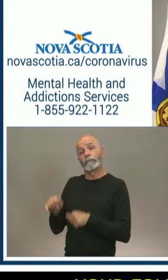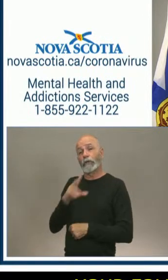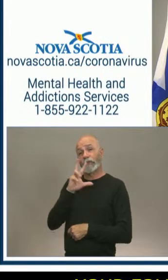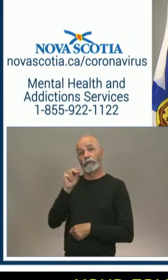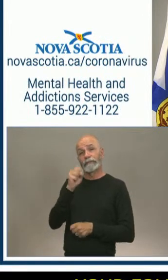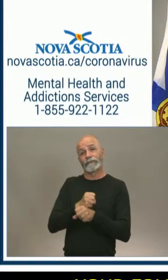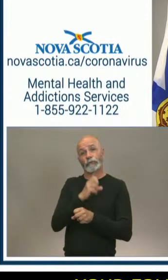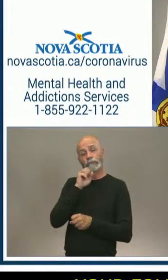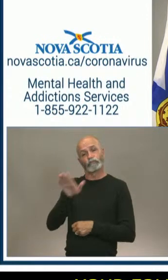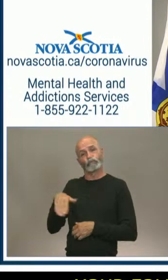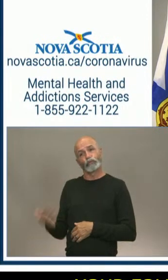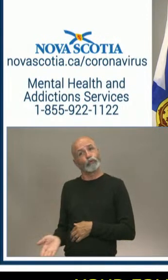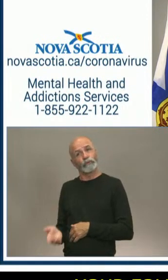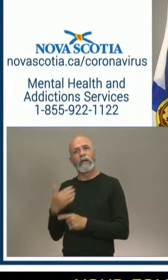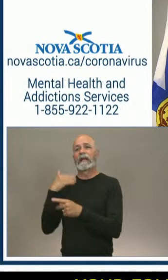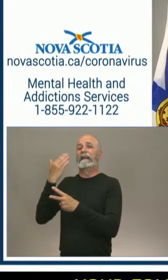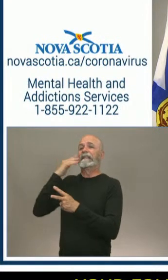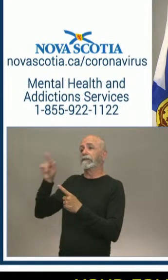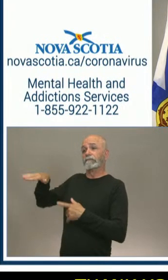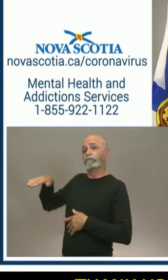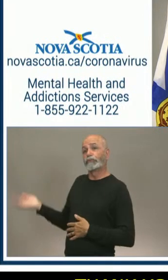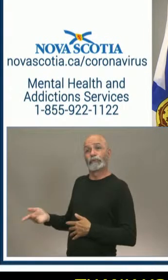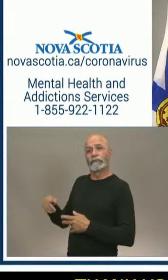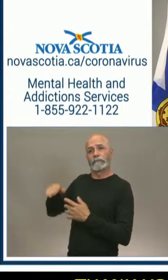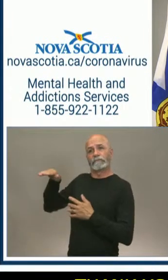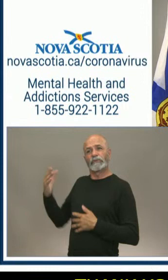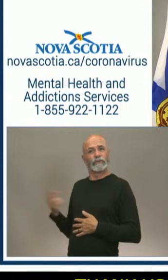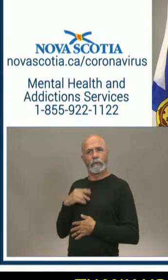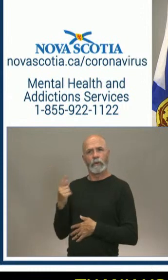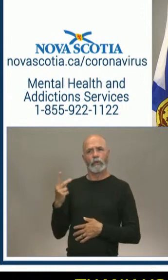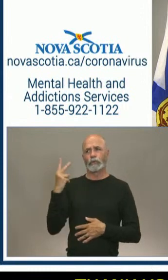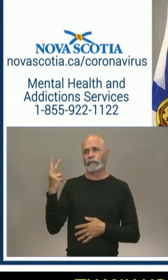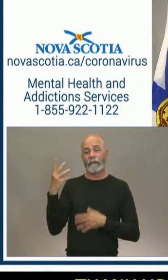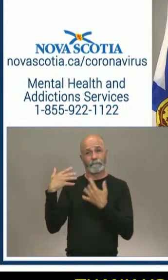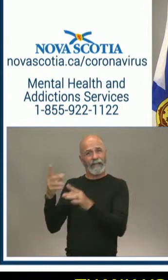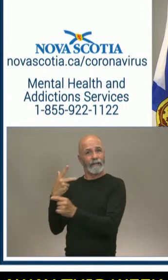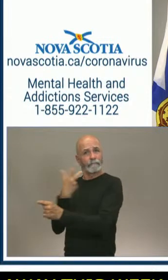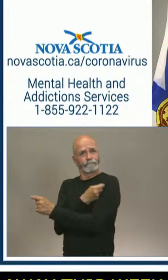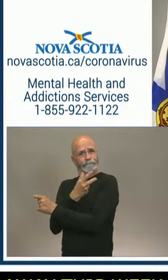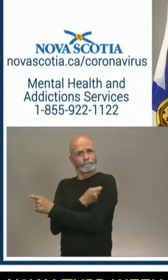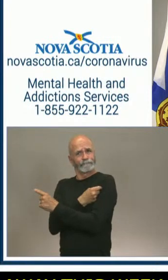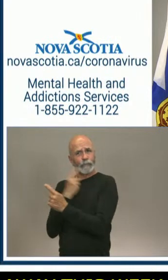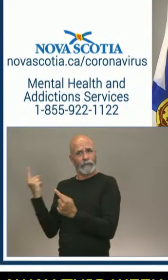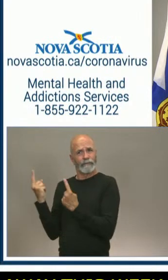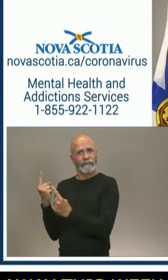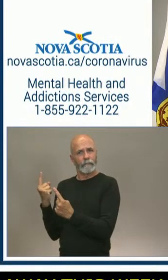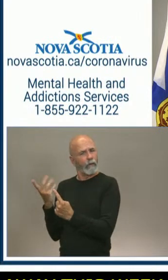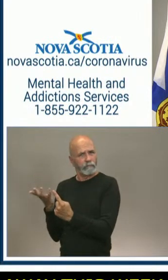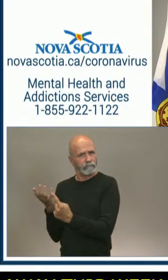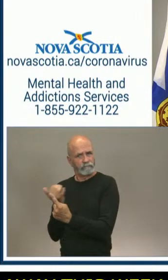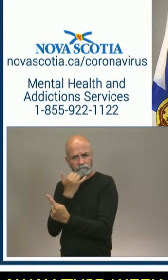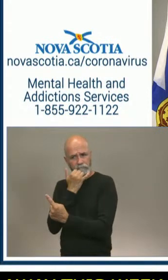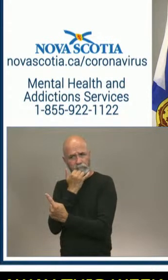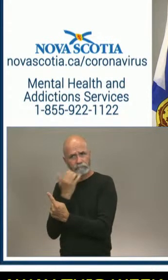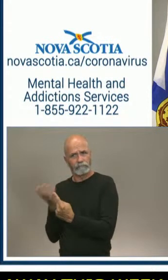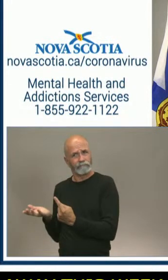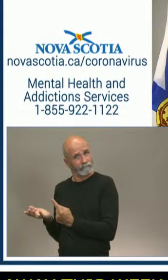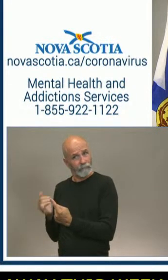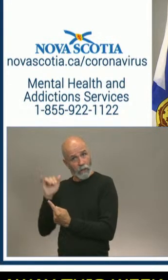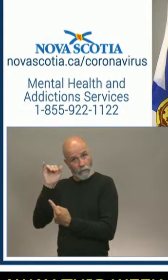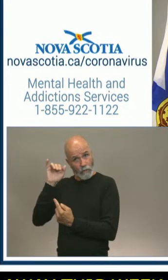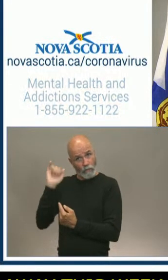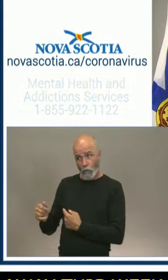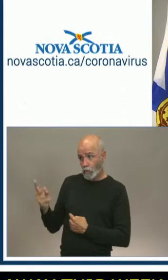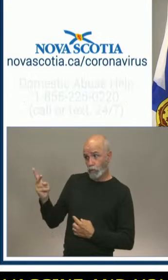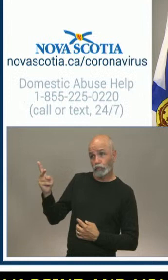first vaccine, and you've said that these are breakthrough cases. Can you just clarify further if the 2 individuals who had